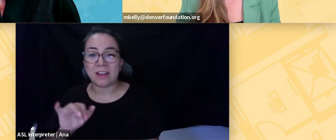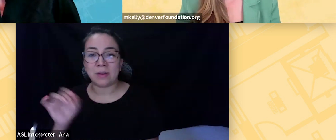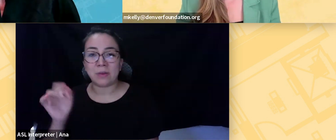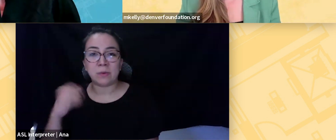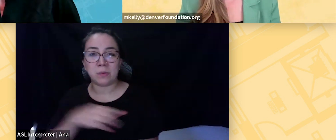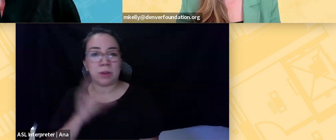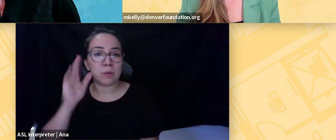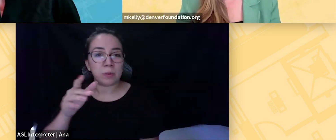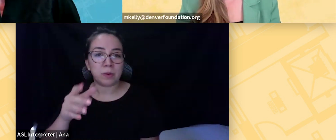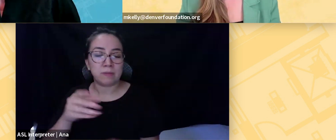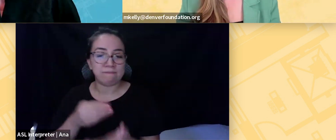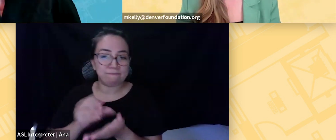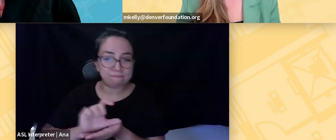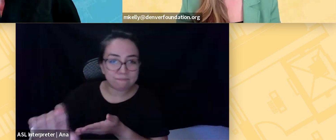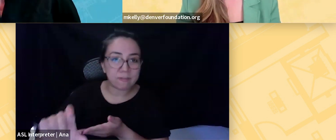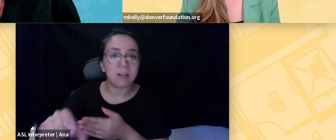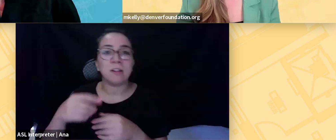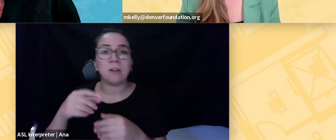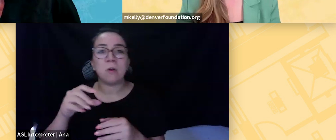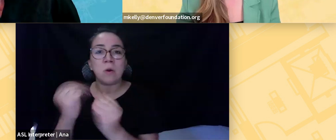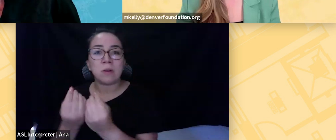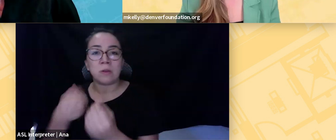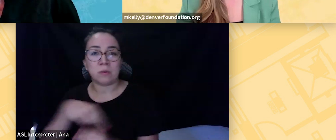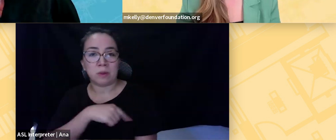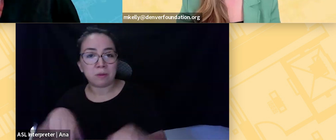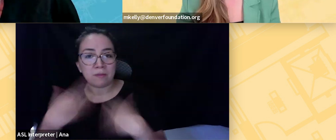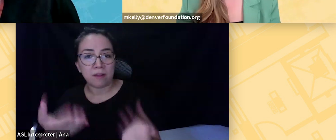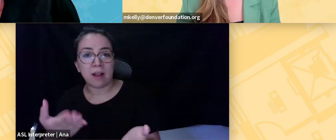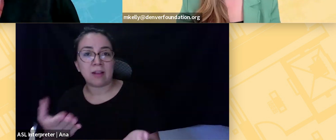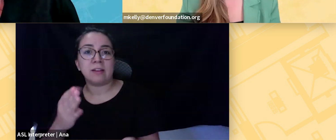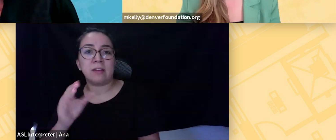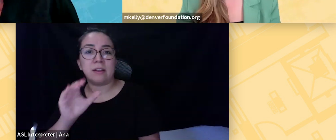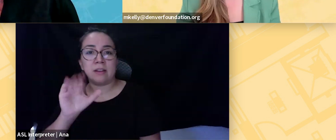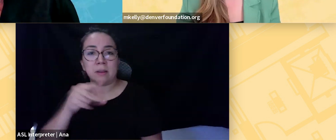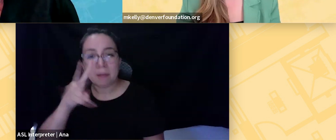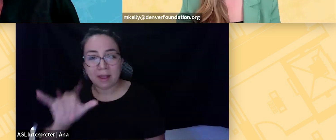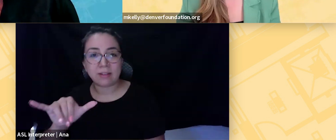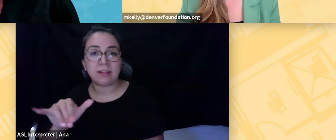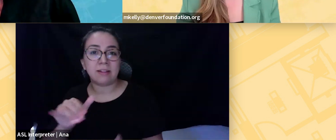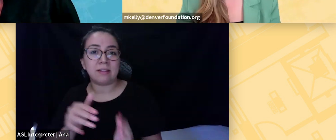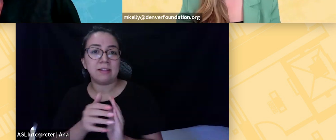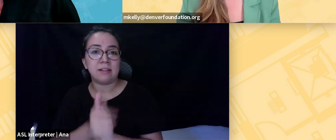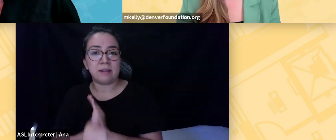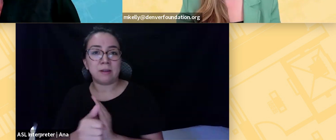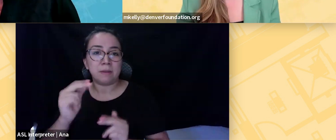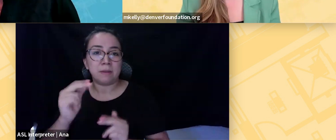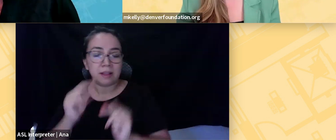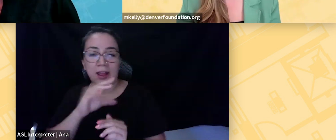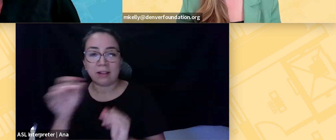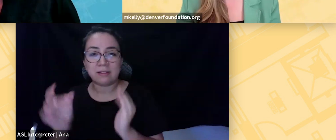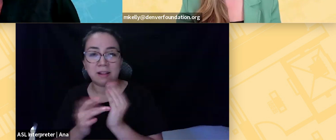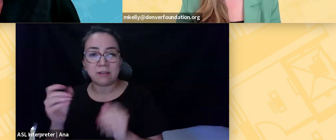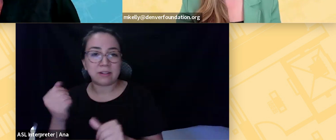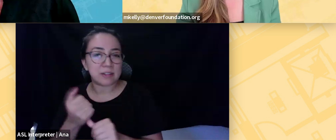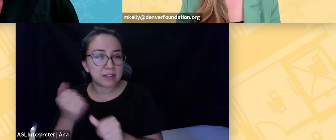we would fund organizations that were providing capacity and skill building and technical assistance. I don't know